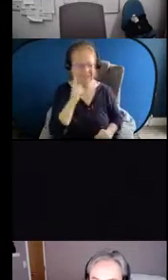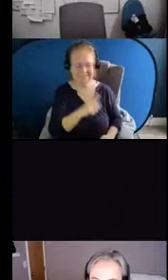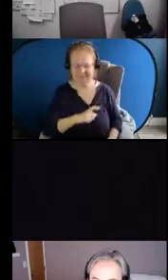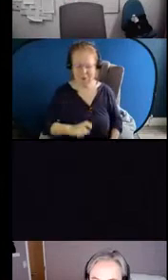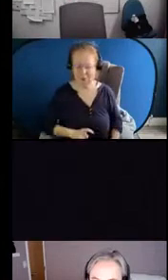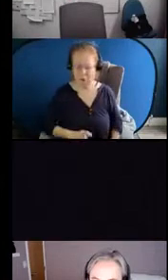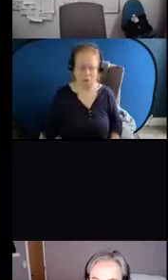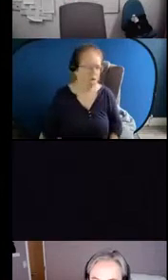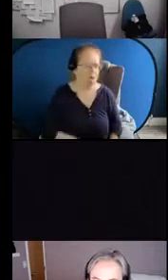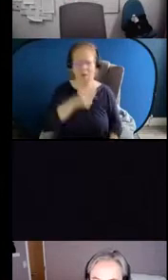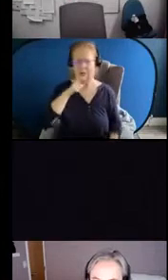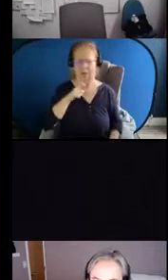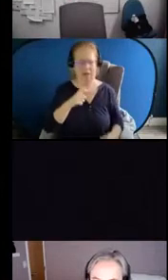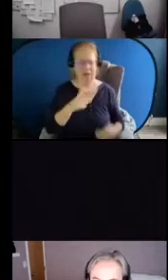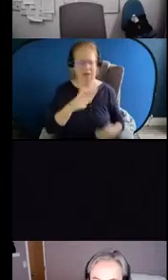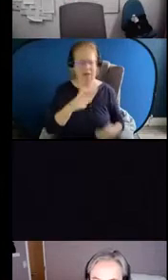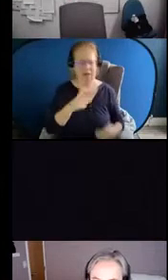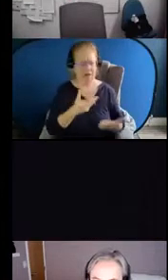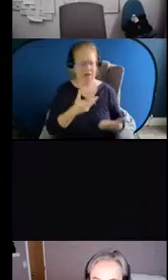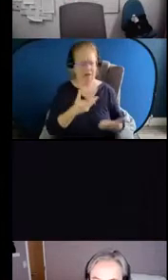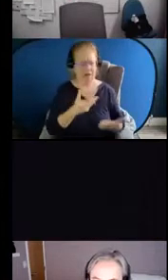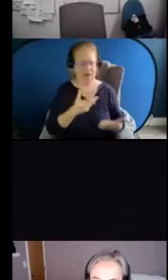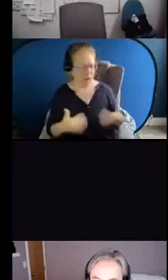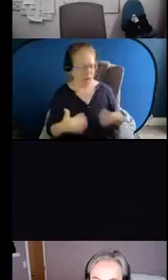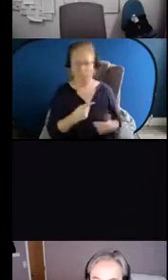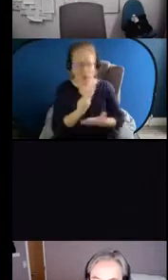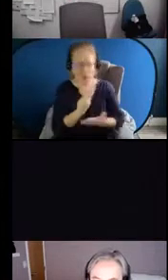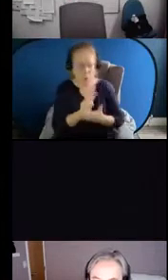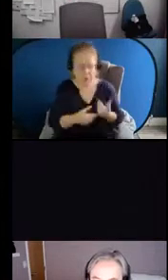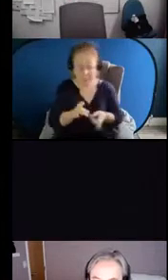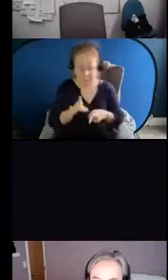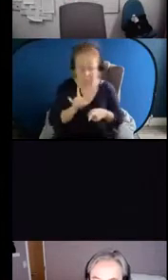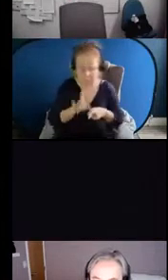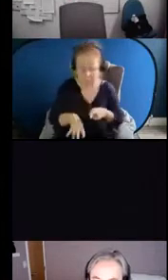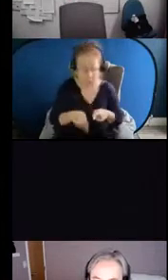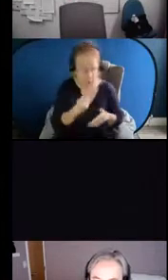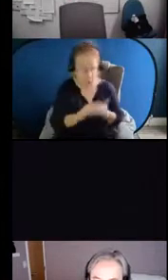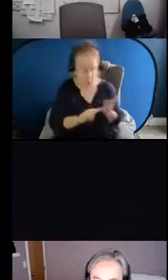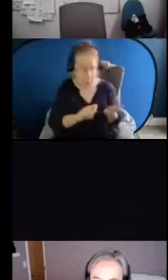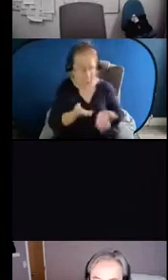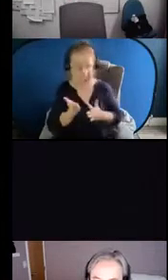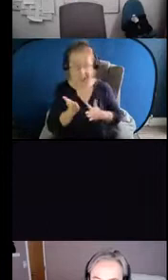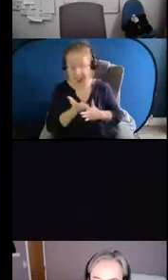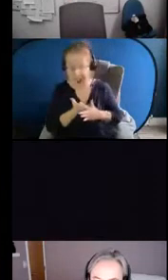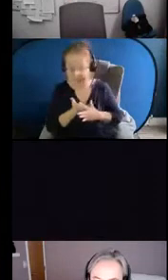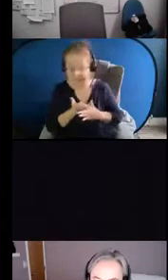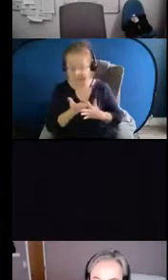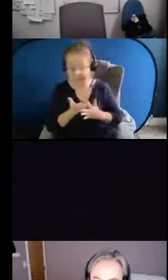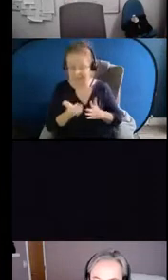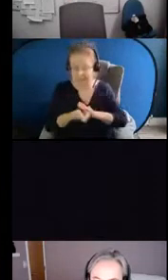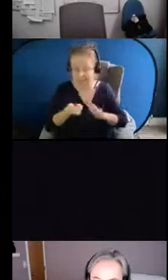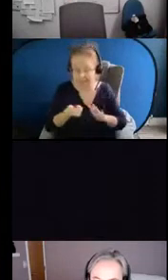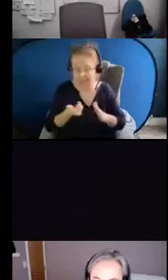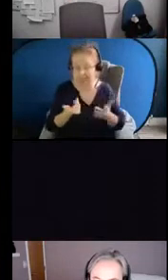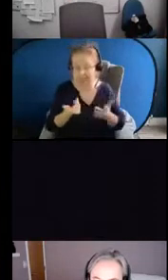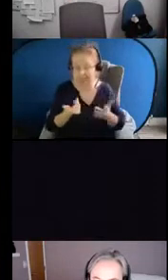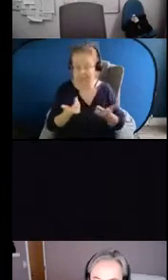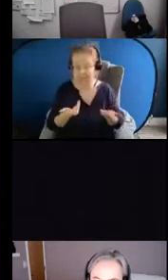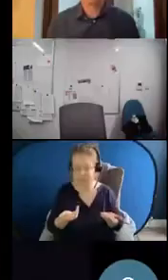confidence that they've built in themselves merely by having access to skills